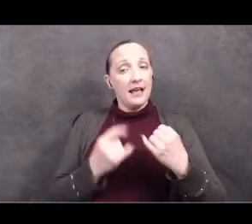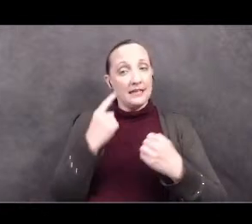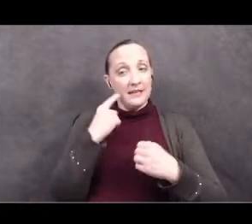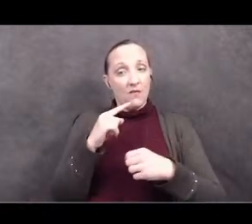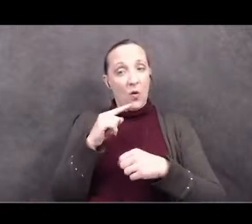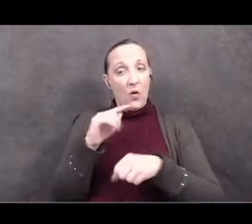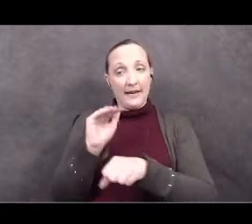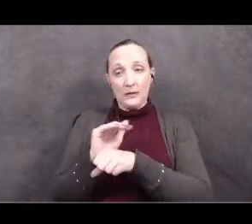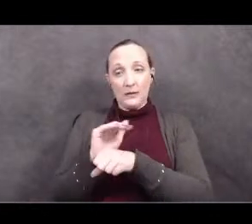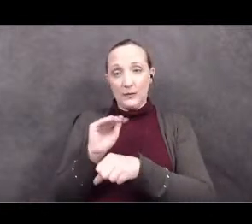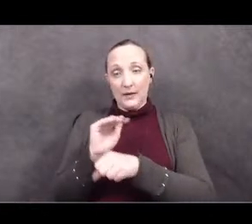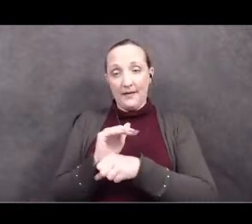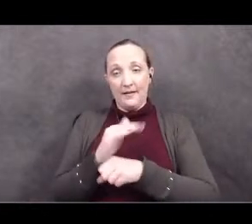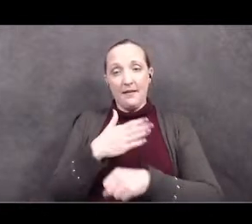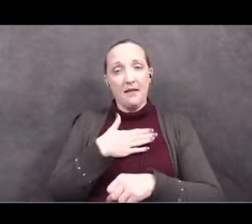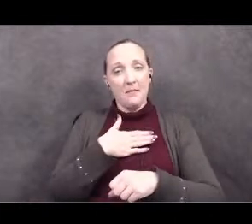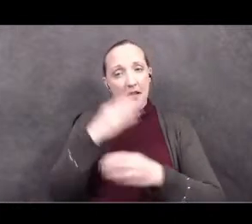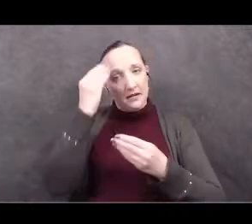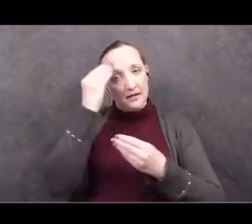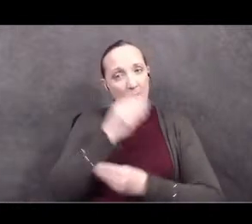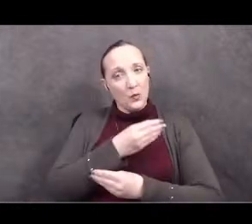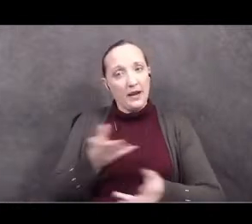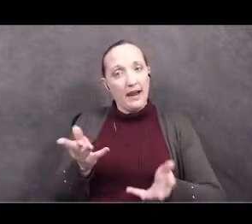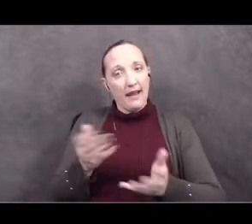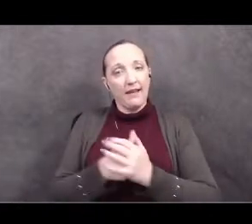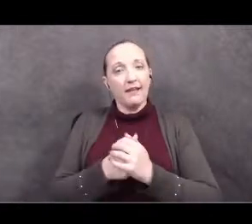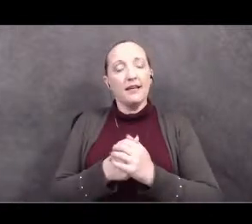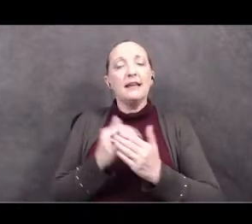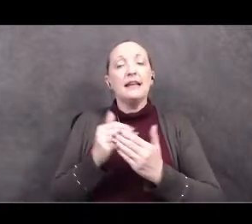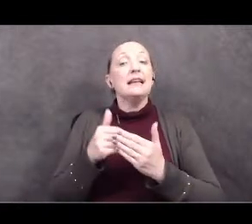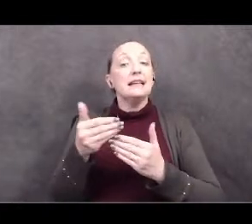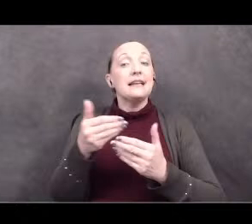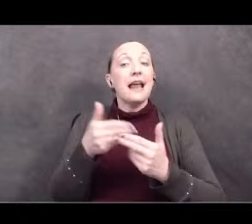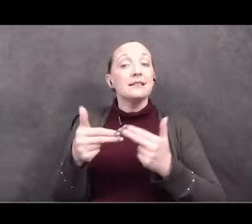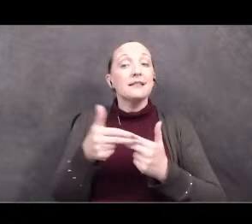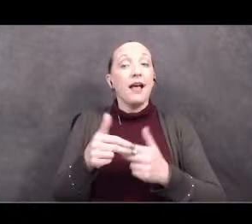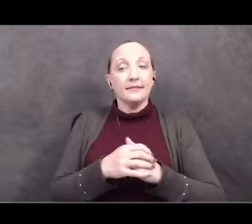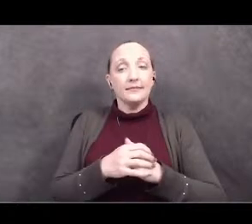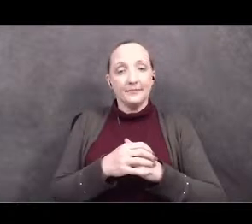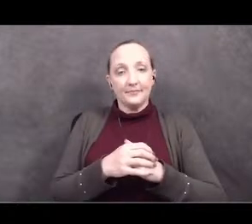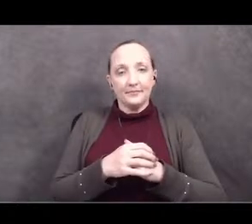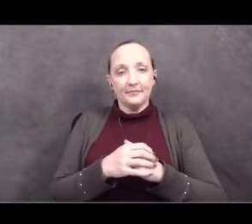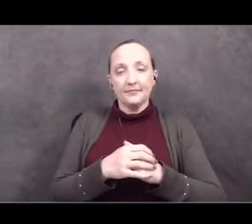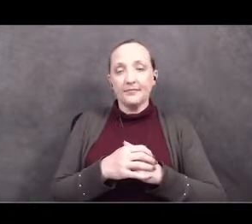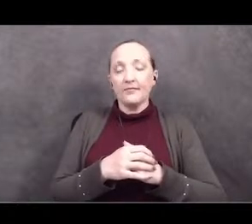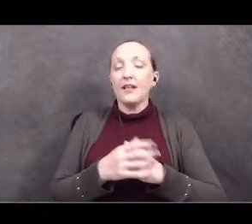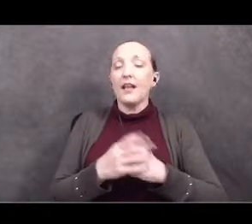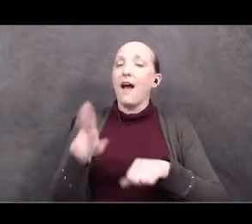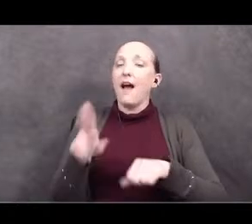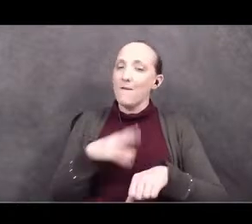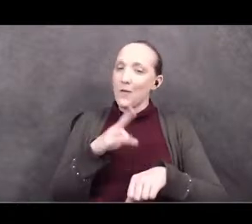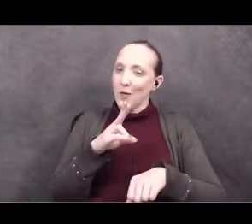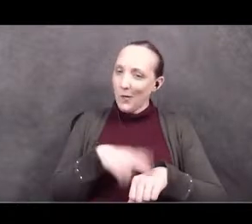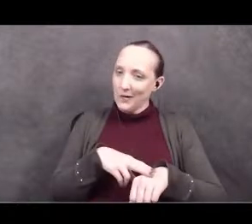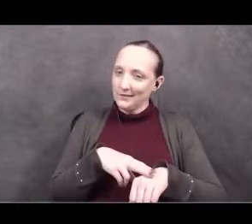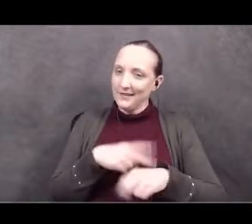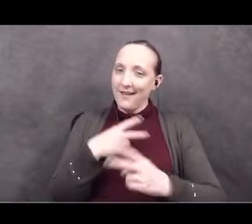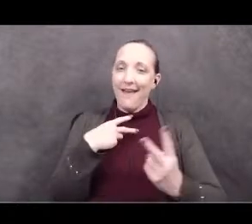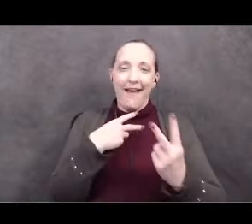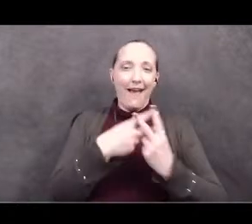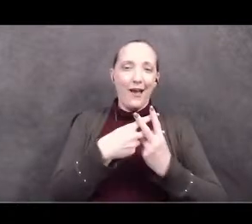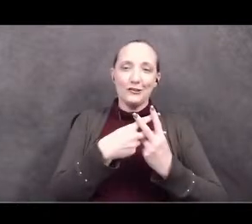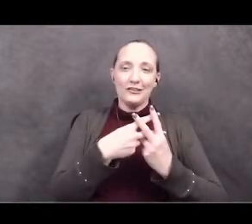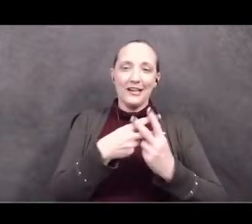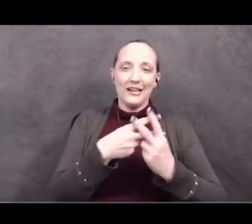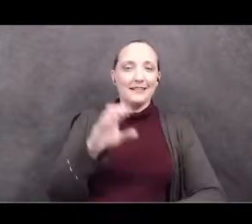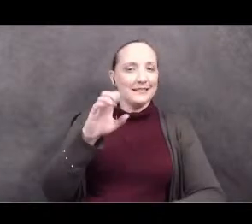communic is um the next slide please is of course uh # CGS